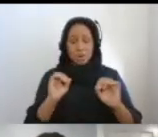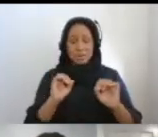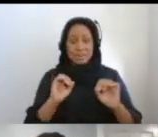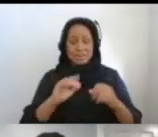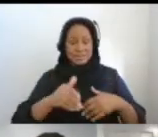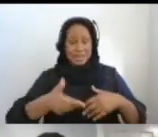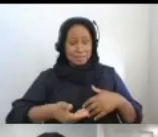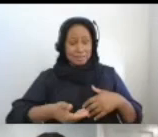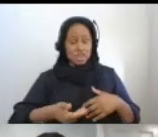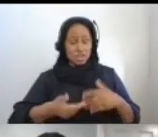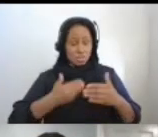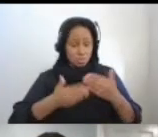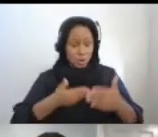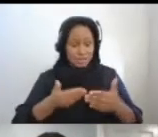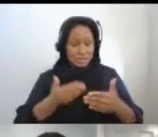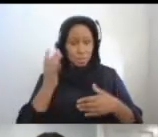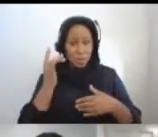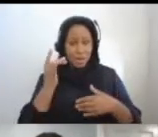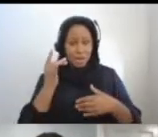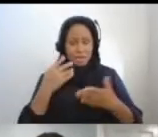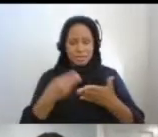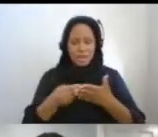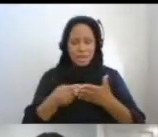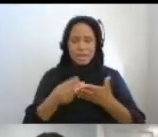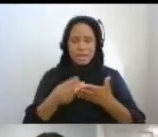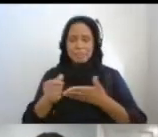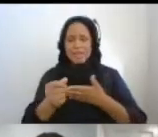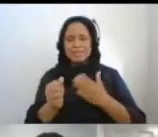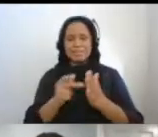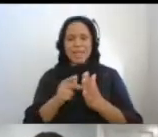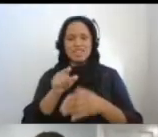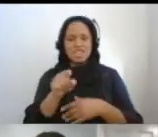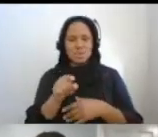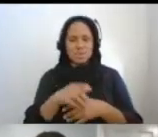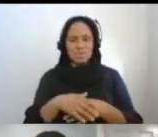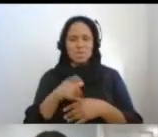You're the one who's reimbursed as the designated payee.